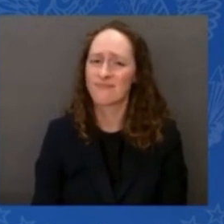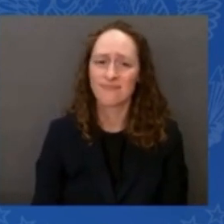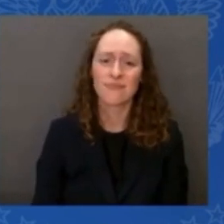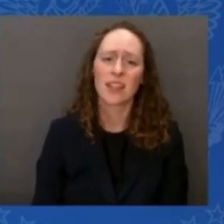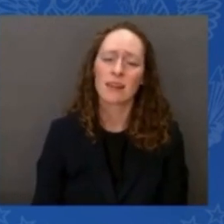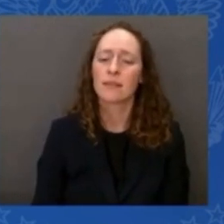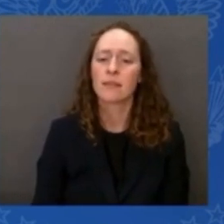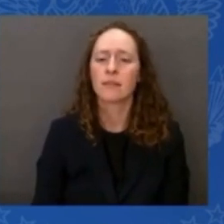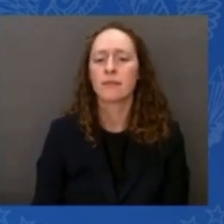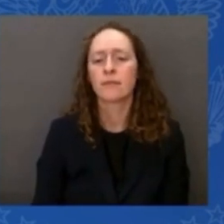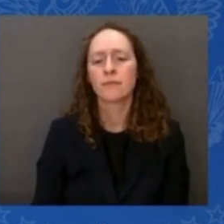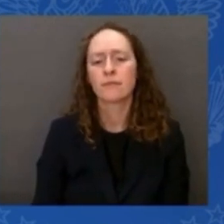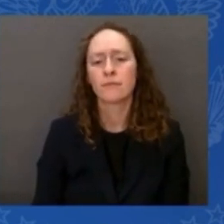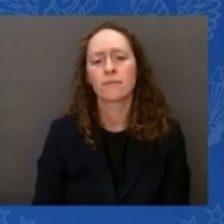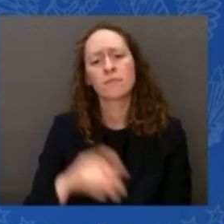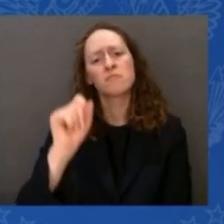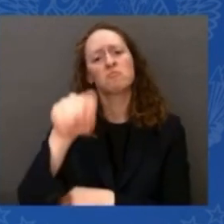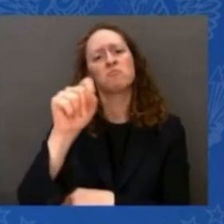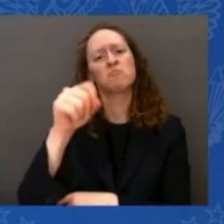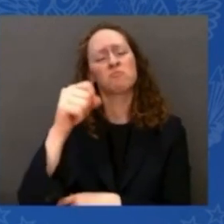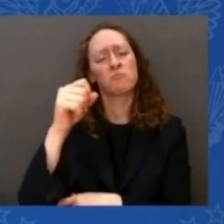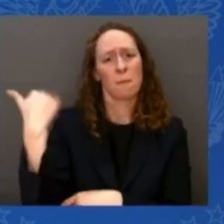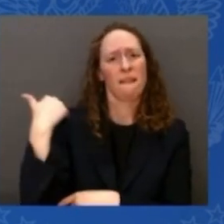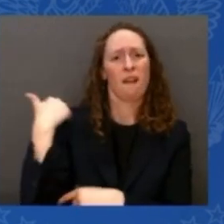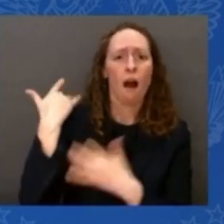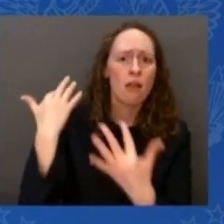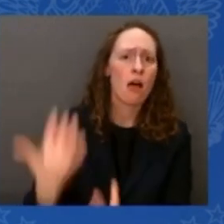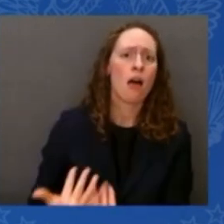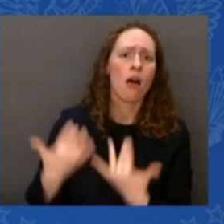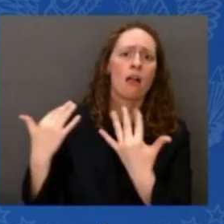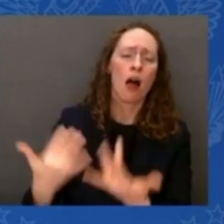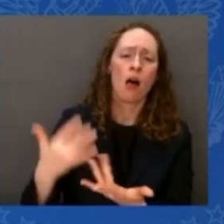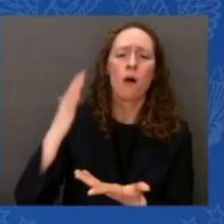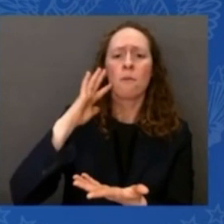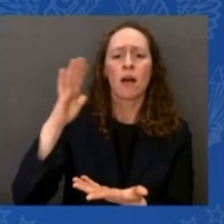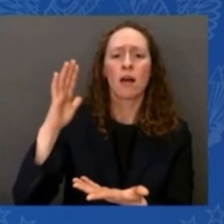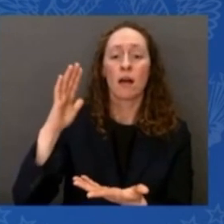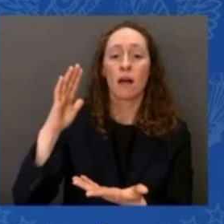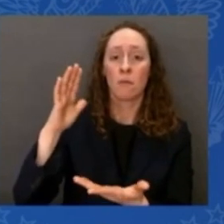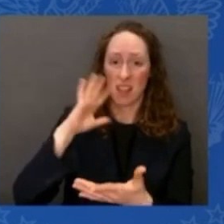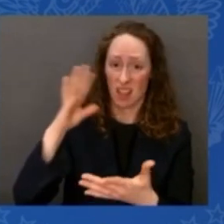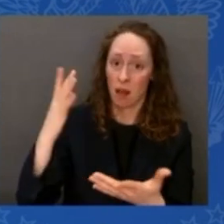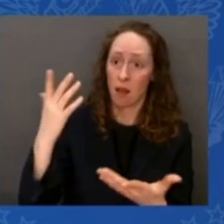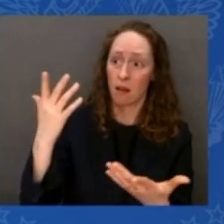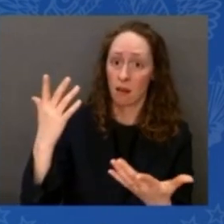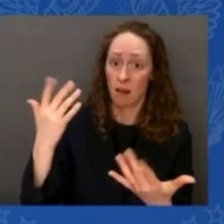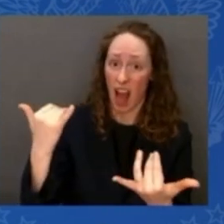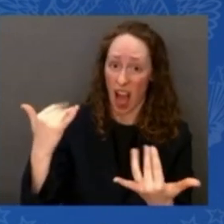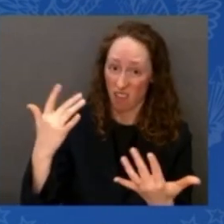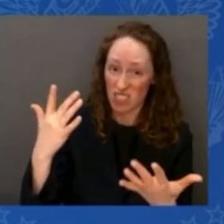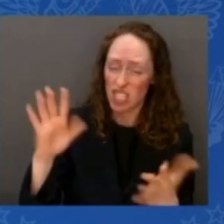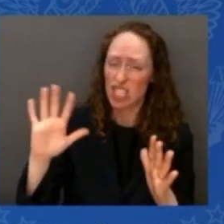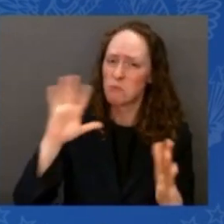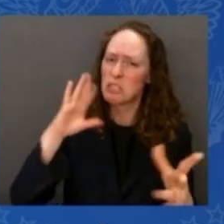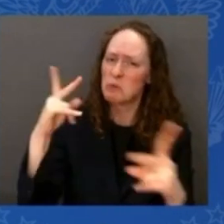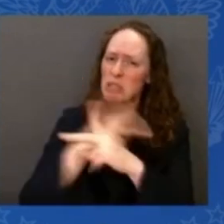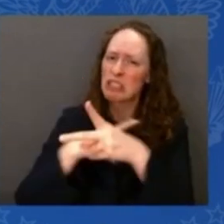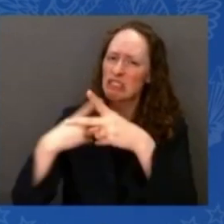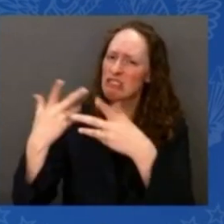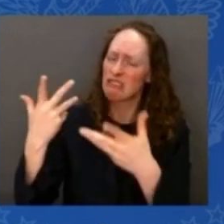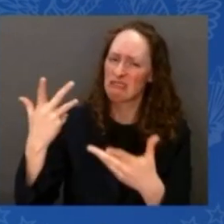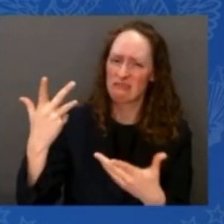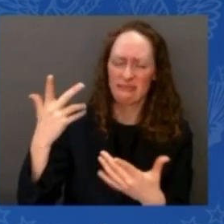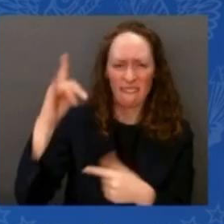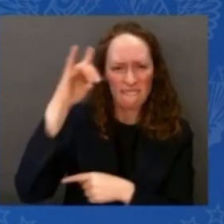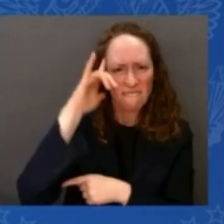again. Medicaid also pays for nursing home care for about two-thirds of all Americans who live in nursing homes.